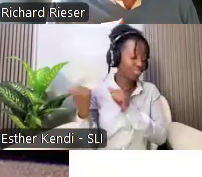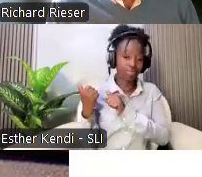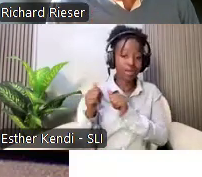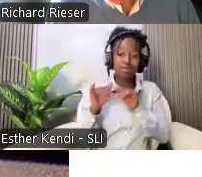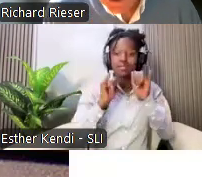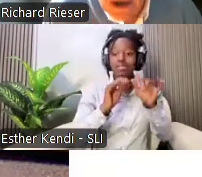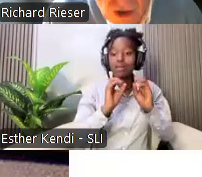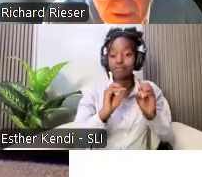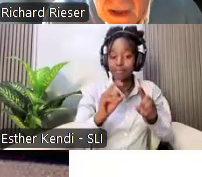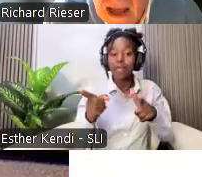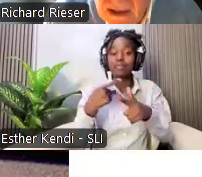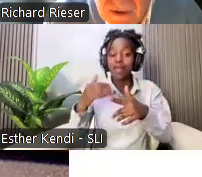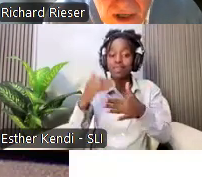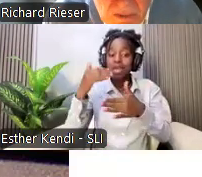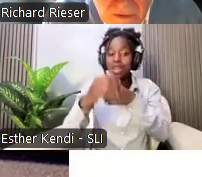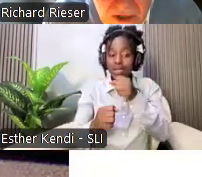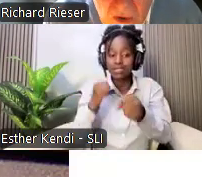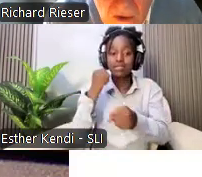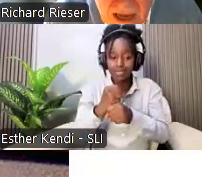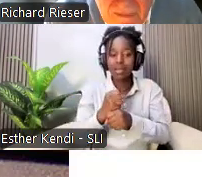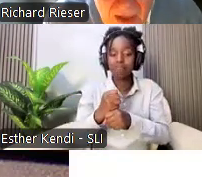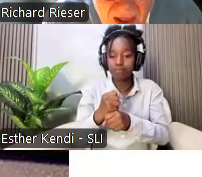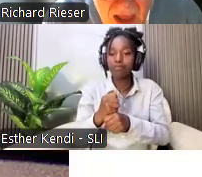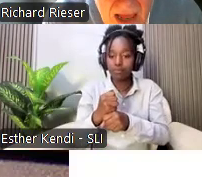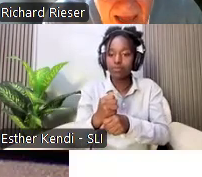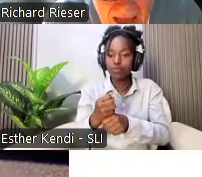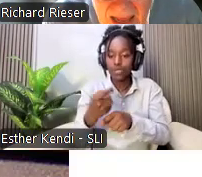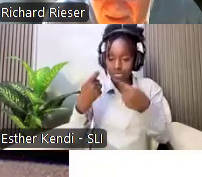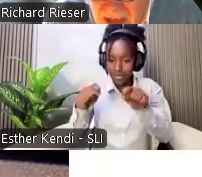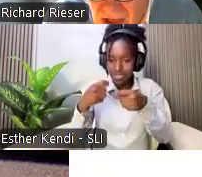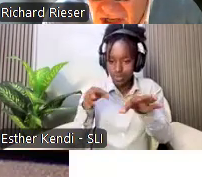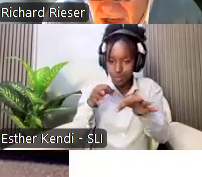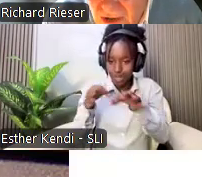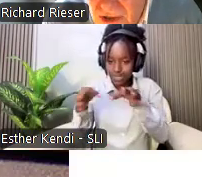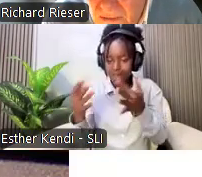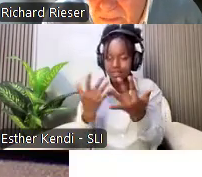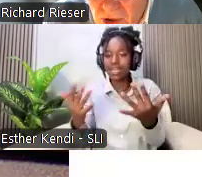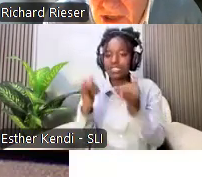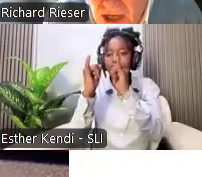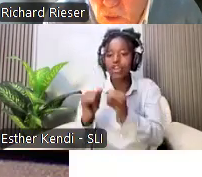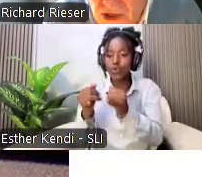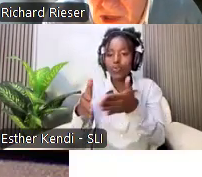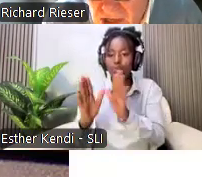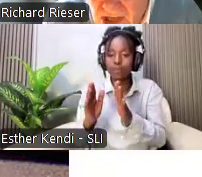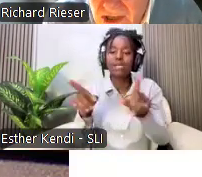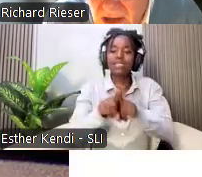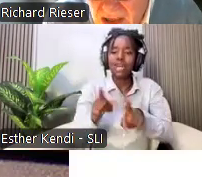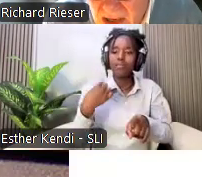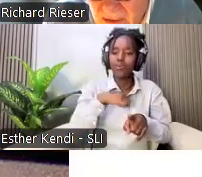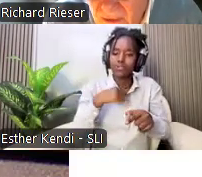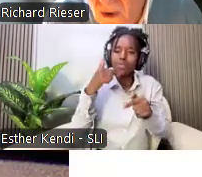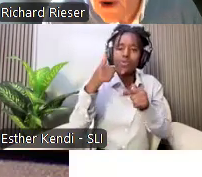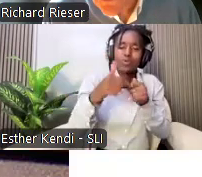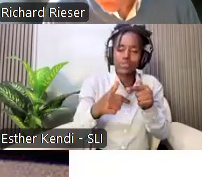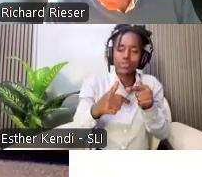following year and adopted that definition we've just looked at, and then continued to push. This wasn't just, as I